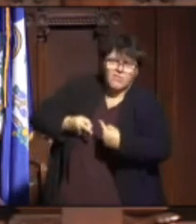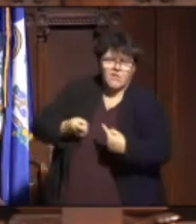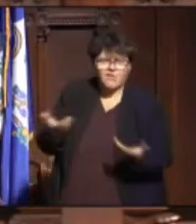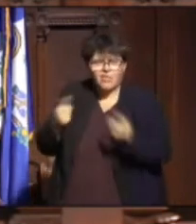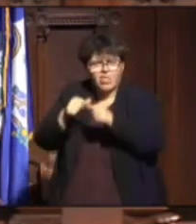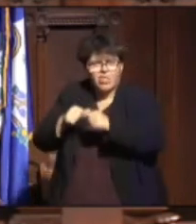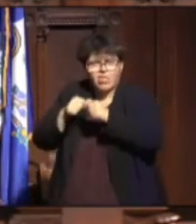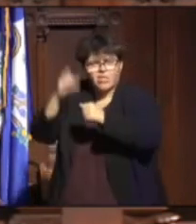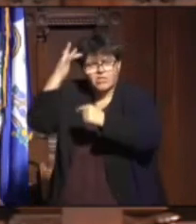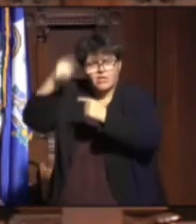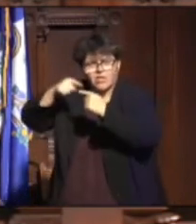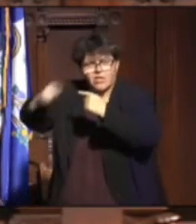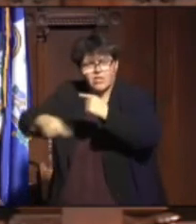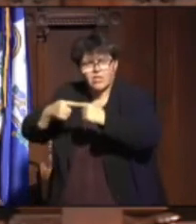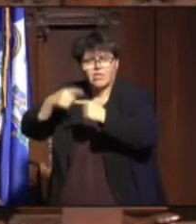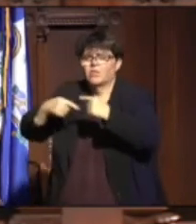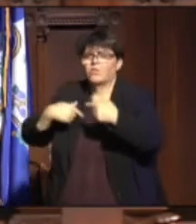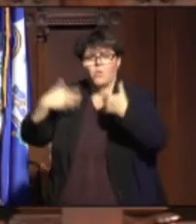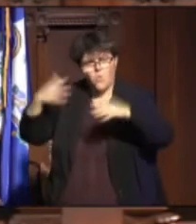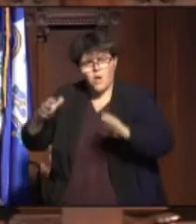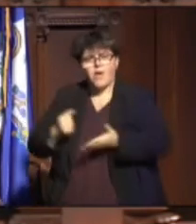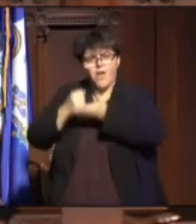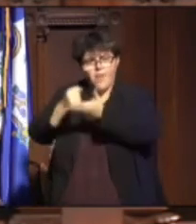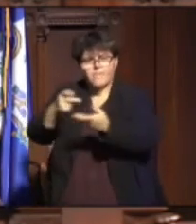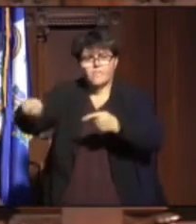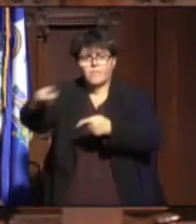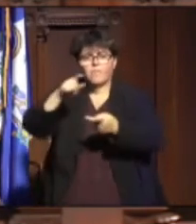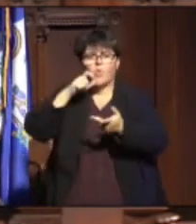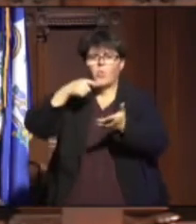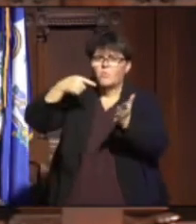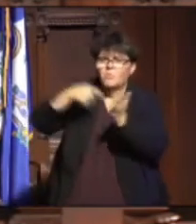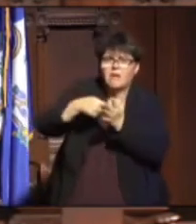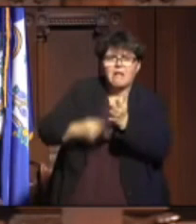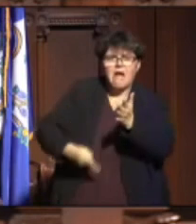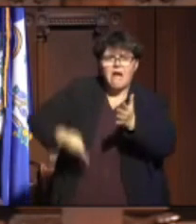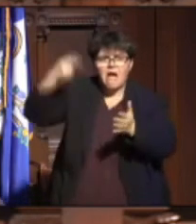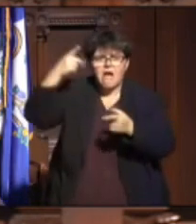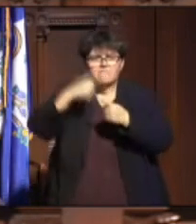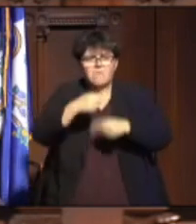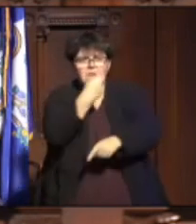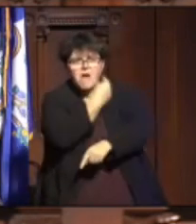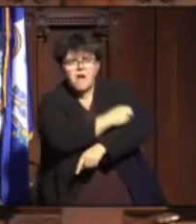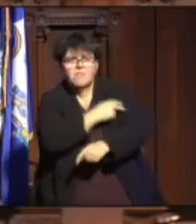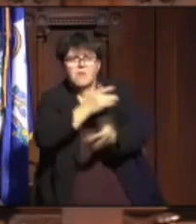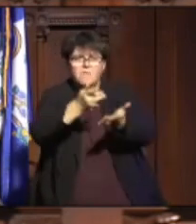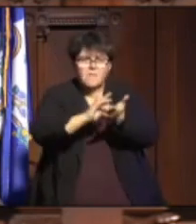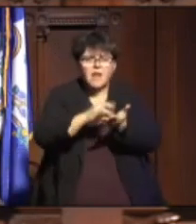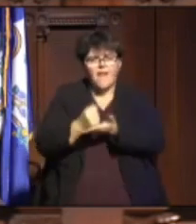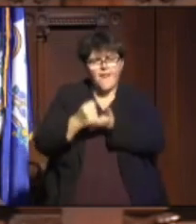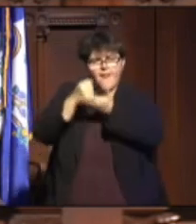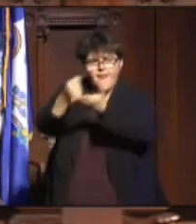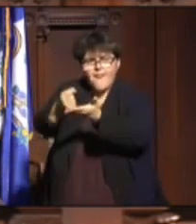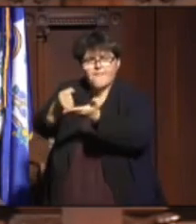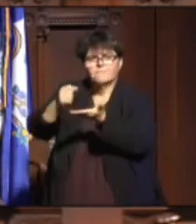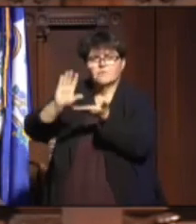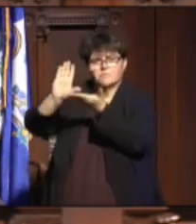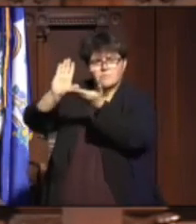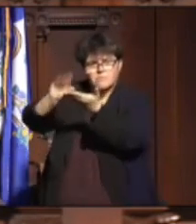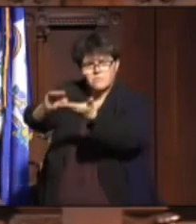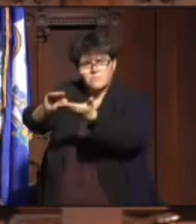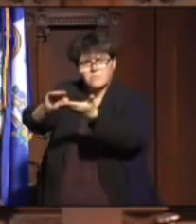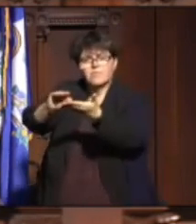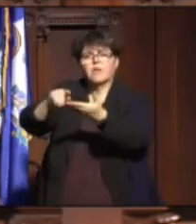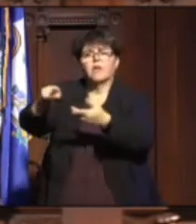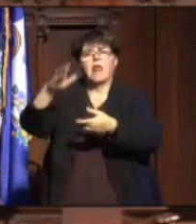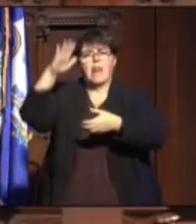who are saddled with debt, but it will also lift the significant emotional toll that this type of debt has on individuals who